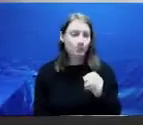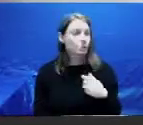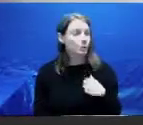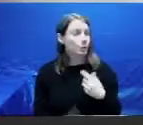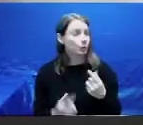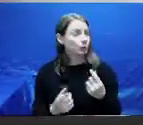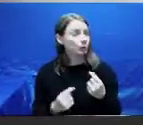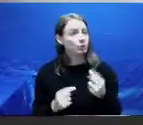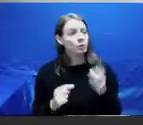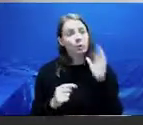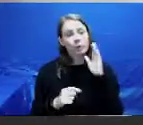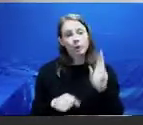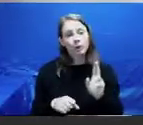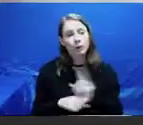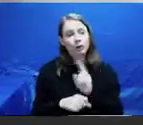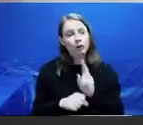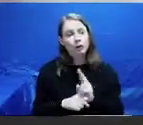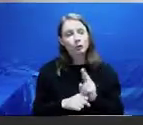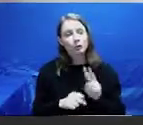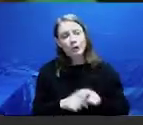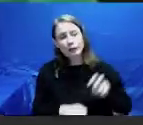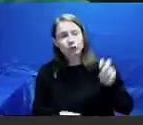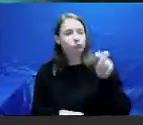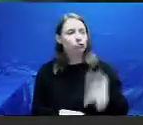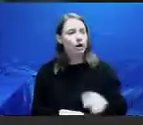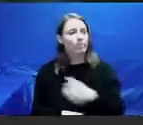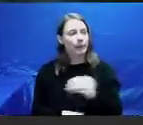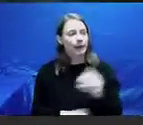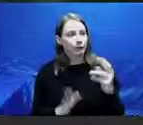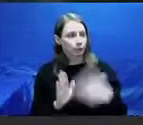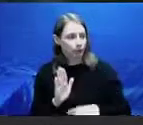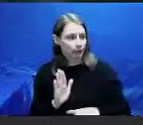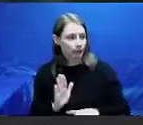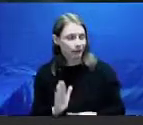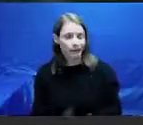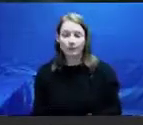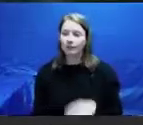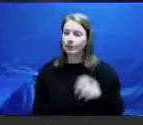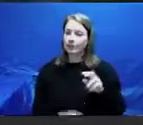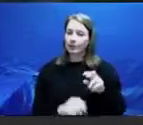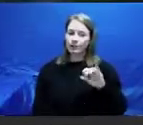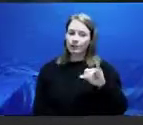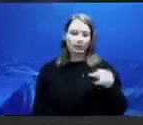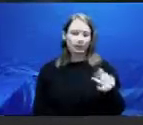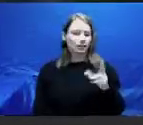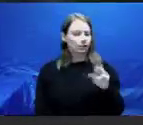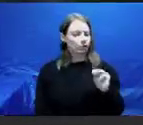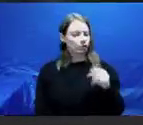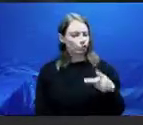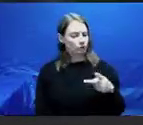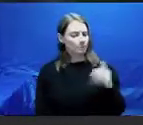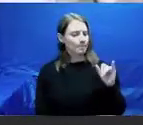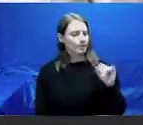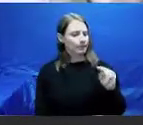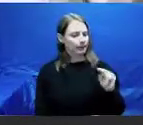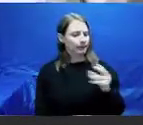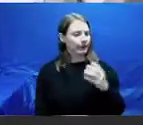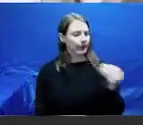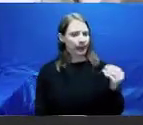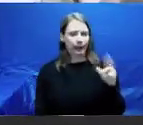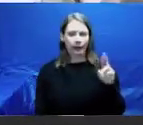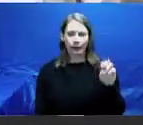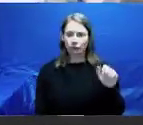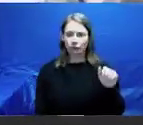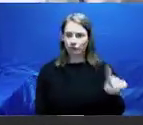so that everybody can then circle their words, okay? Jump in and read is a way for me to check a couple of things. One, when kids